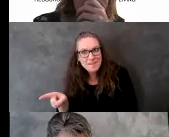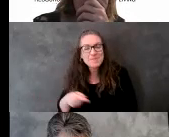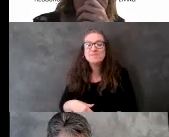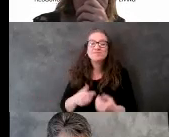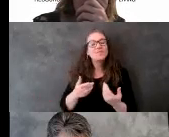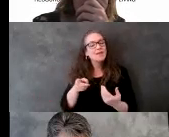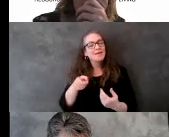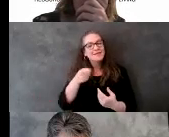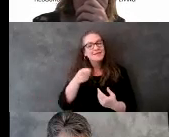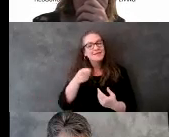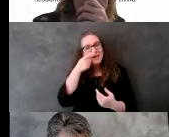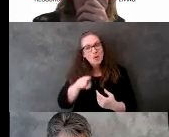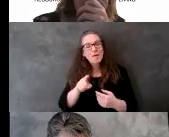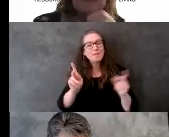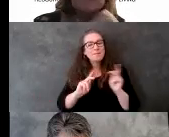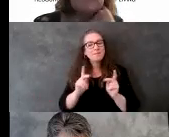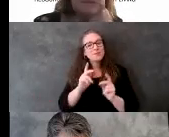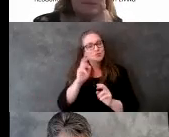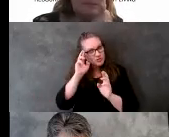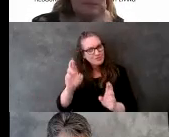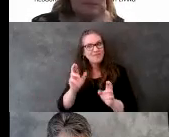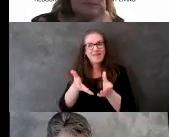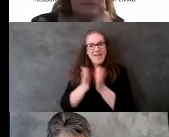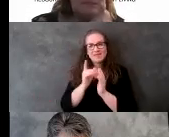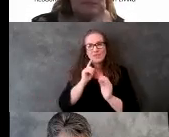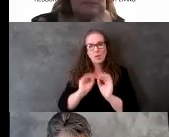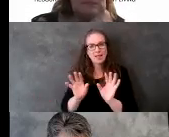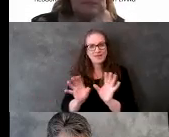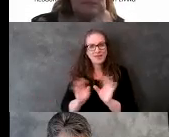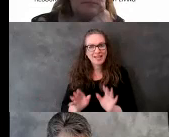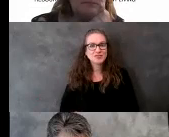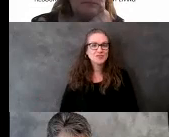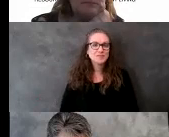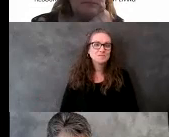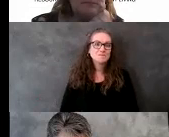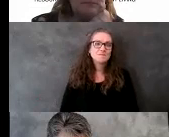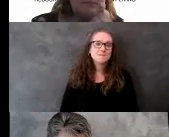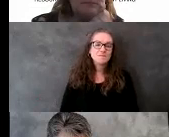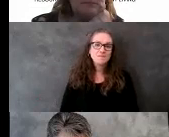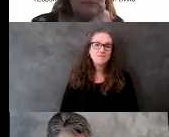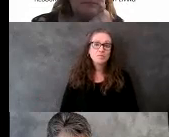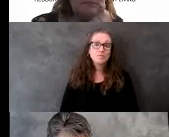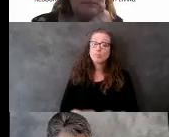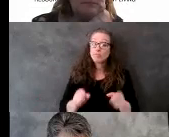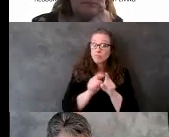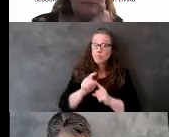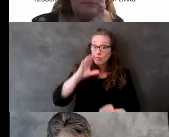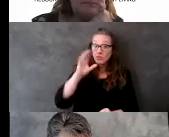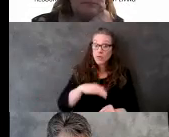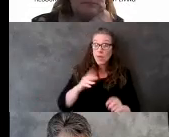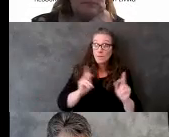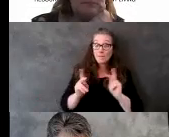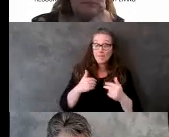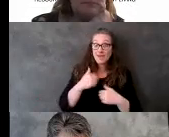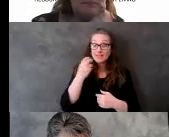respectful request for clarification. And be aware that many people with speech disabilities may be using